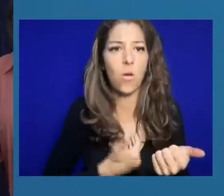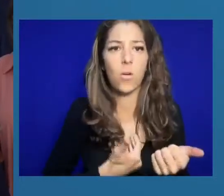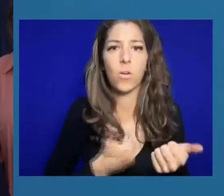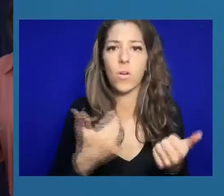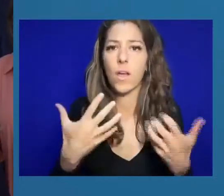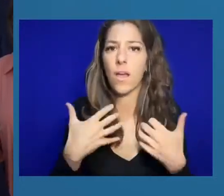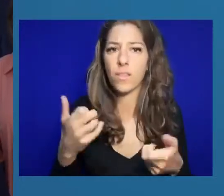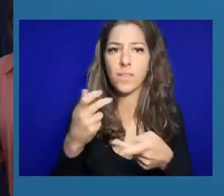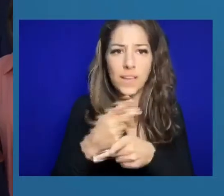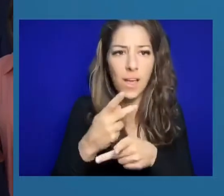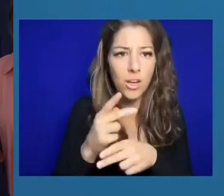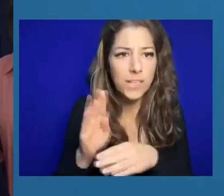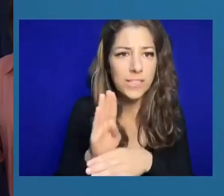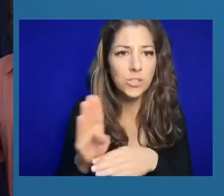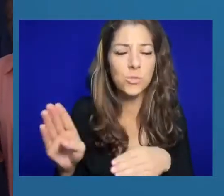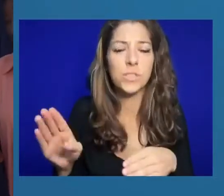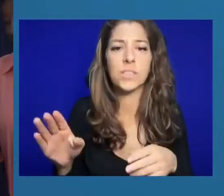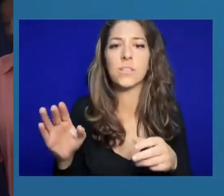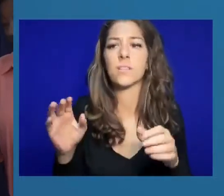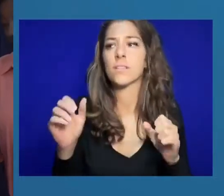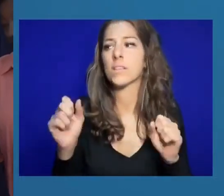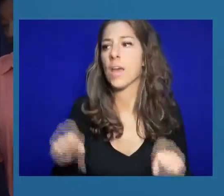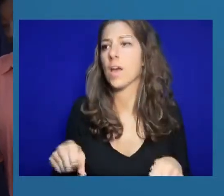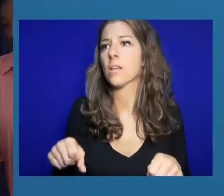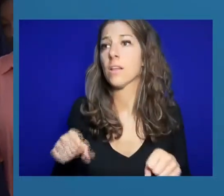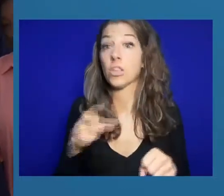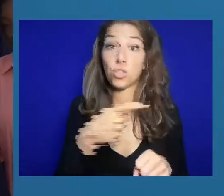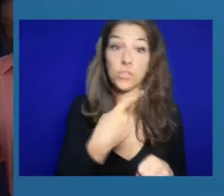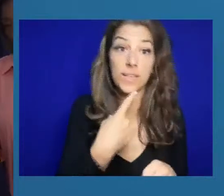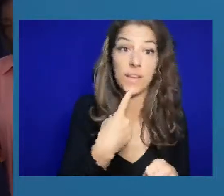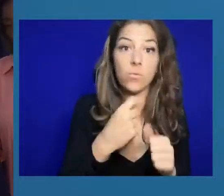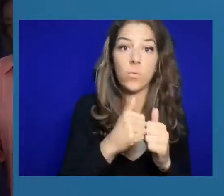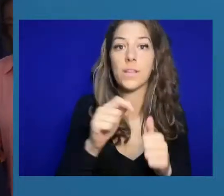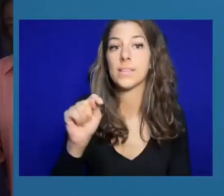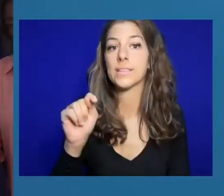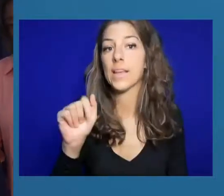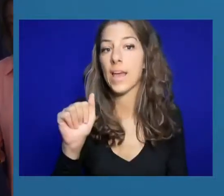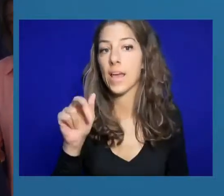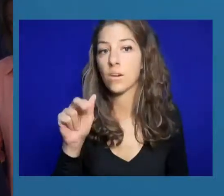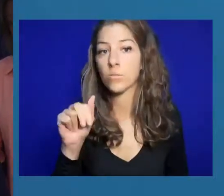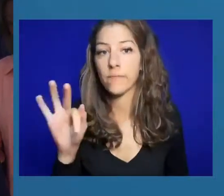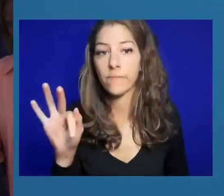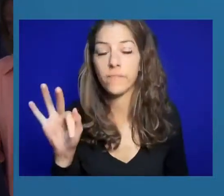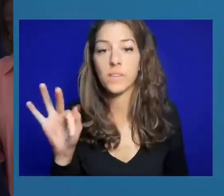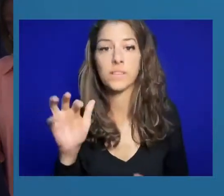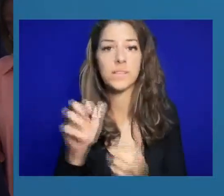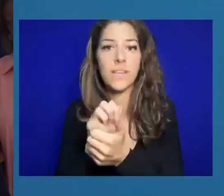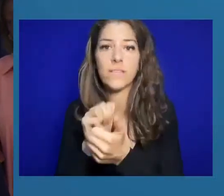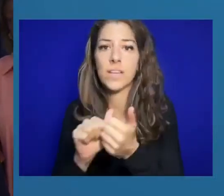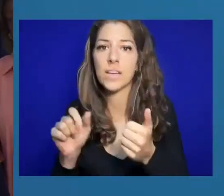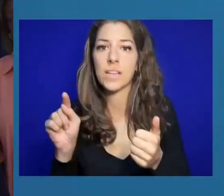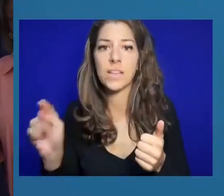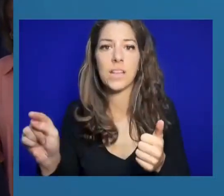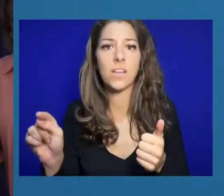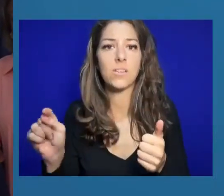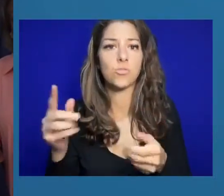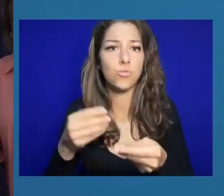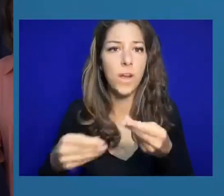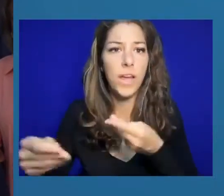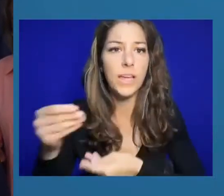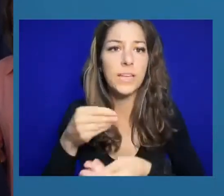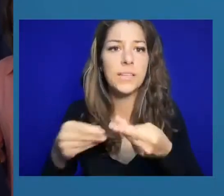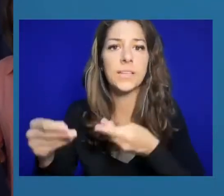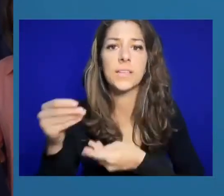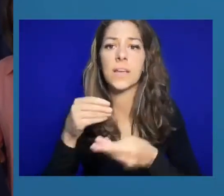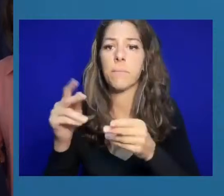healthcare industry. It can, as she said, with the tariffs, is devastating the trade and